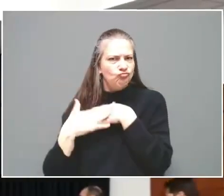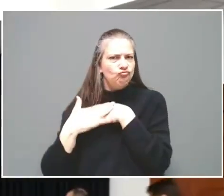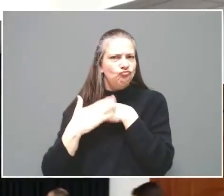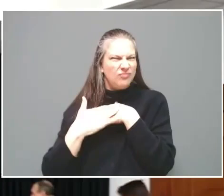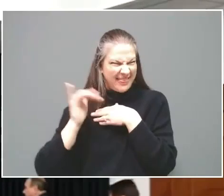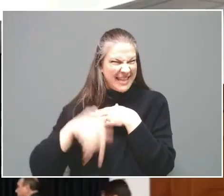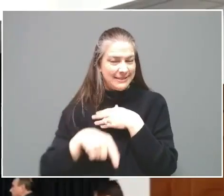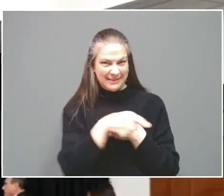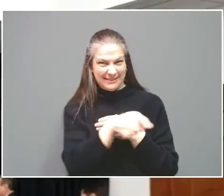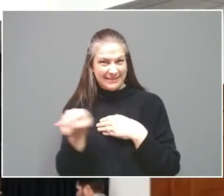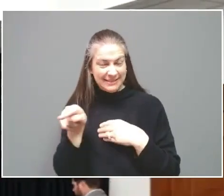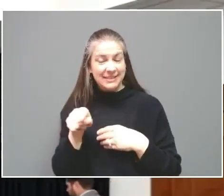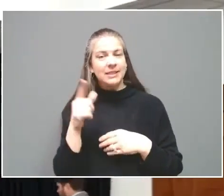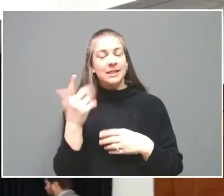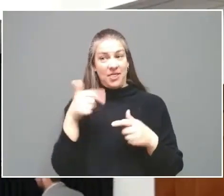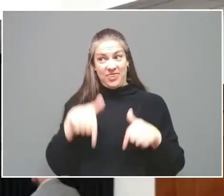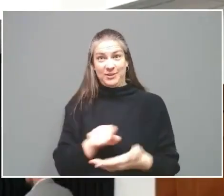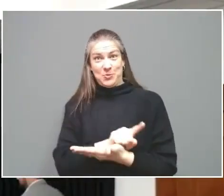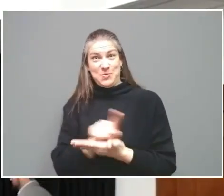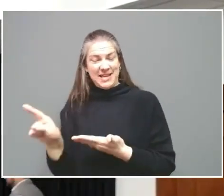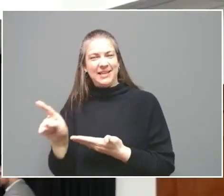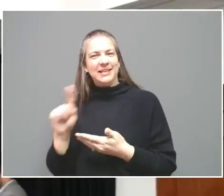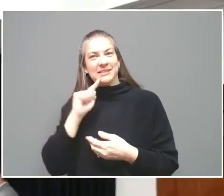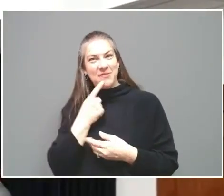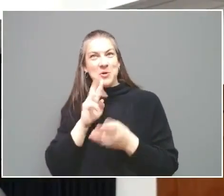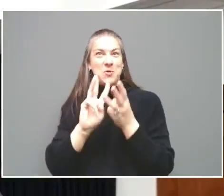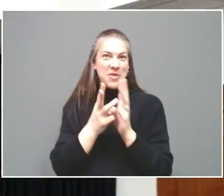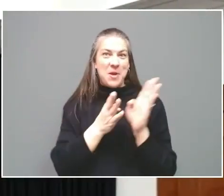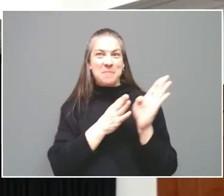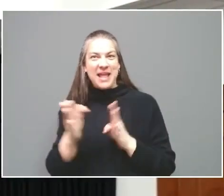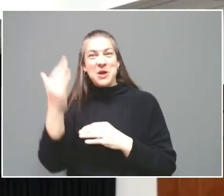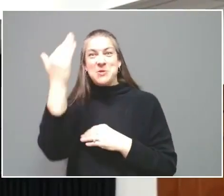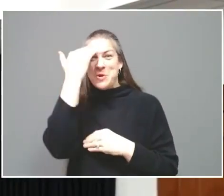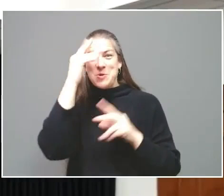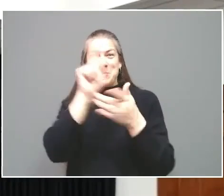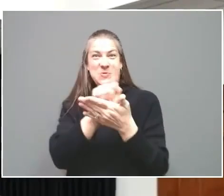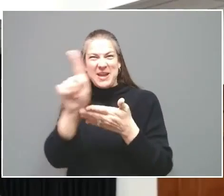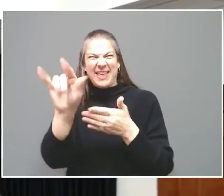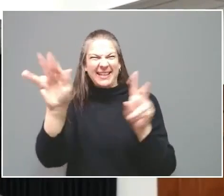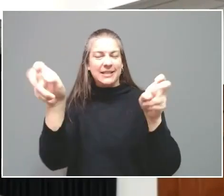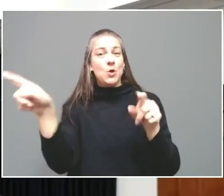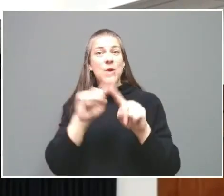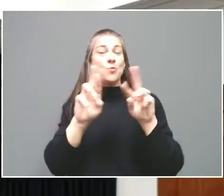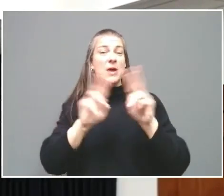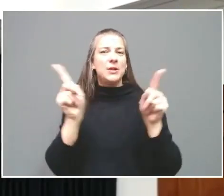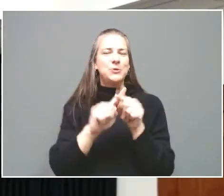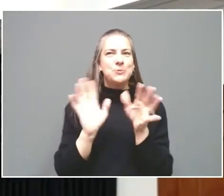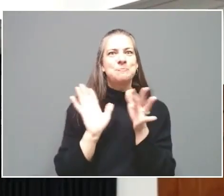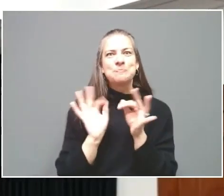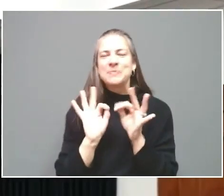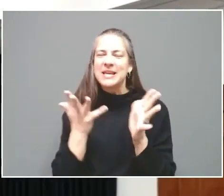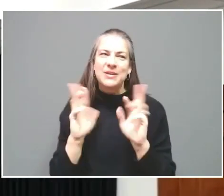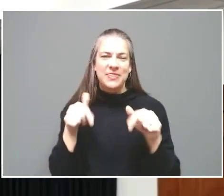Weather Awareness Week planning team are here to kick off Weather Awareness Week in Kentucky during the first week